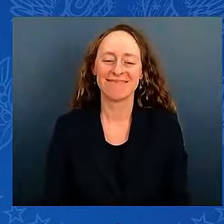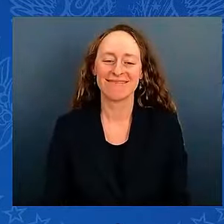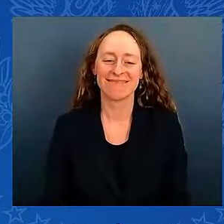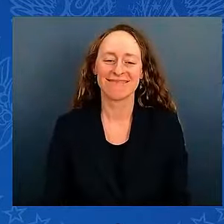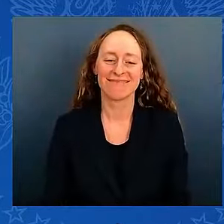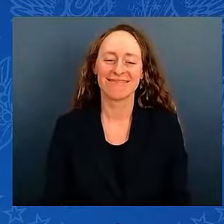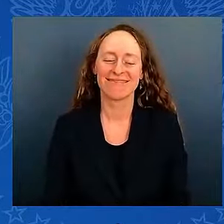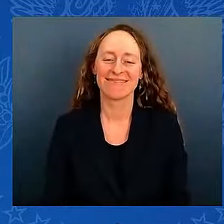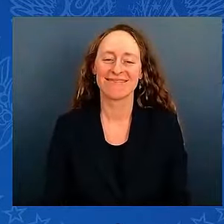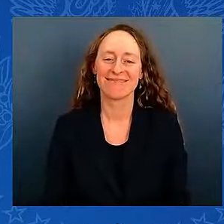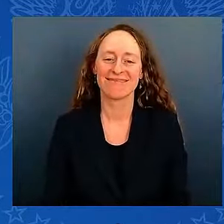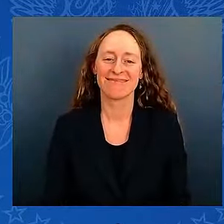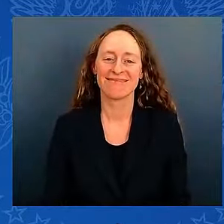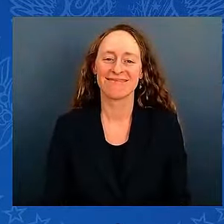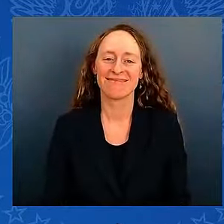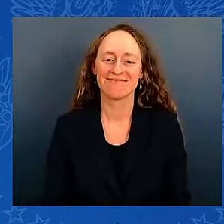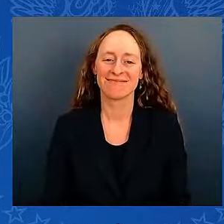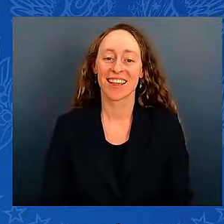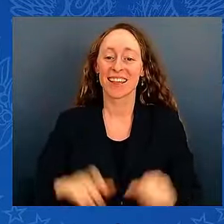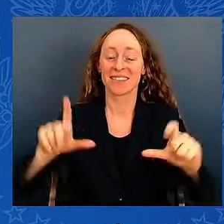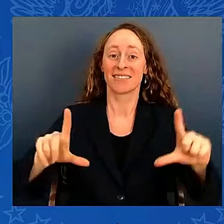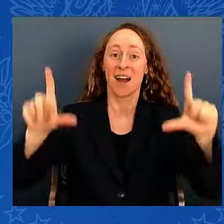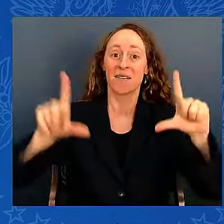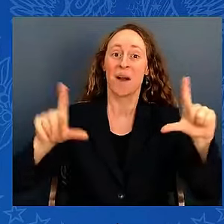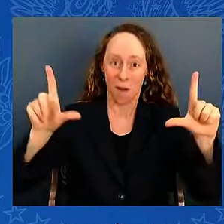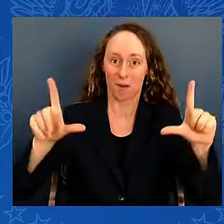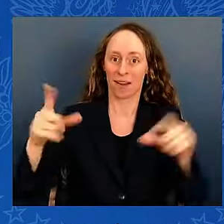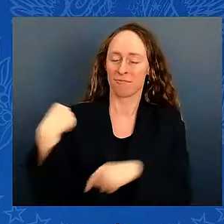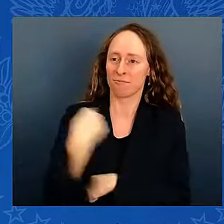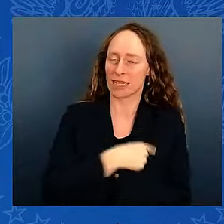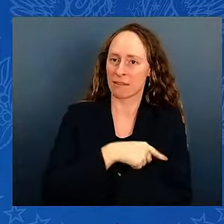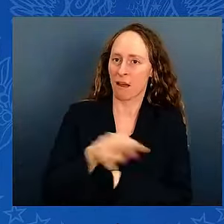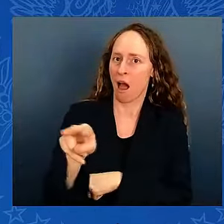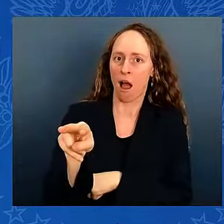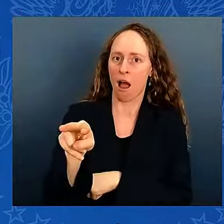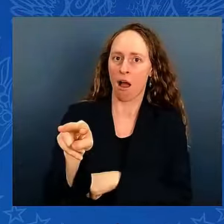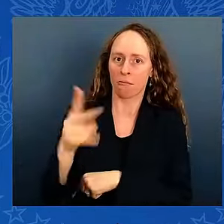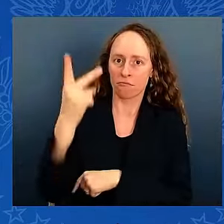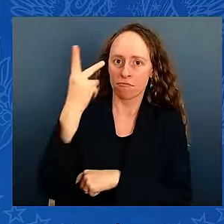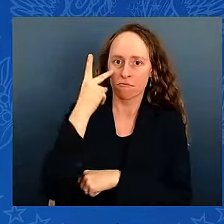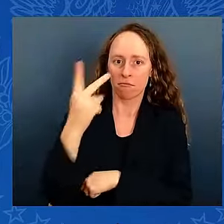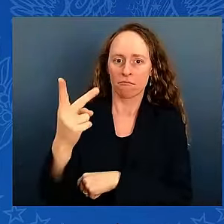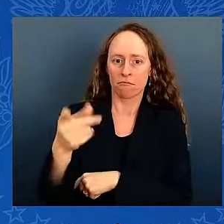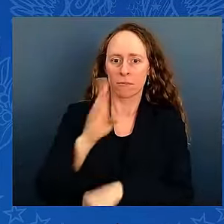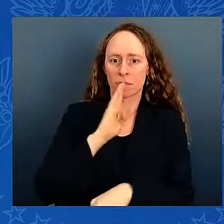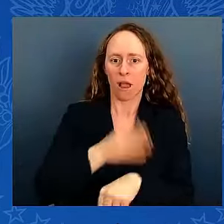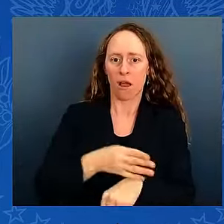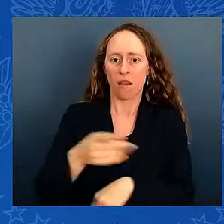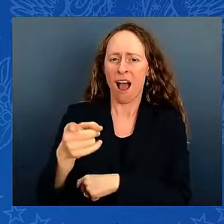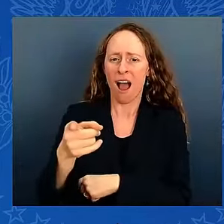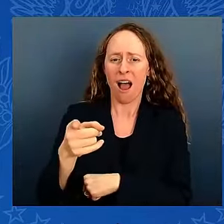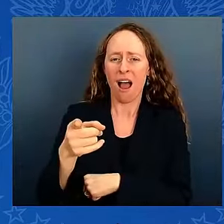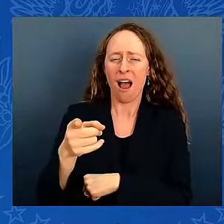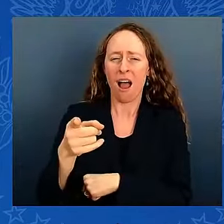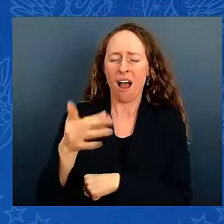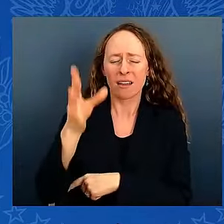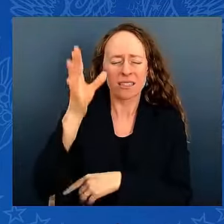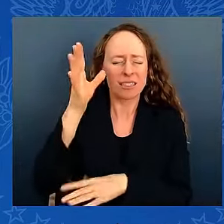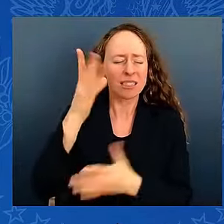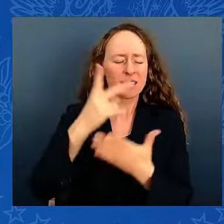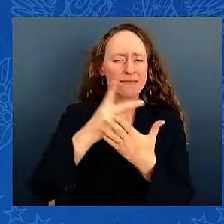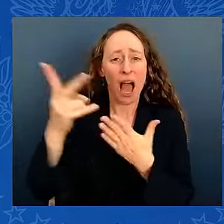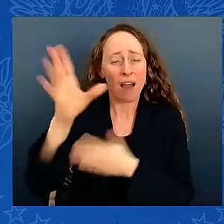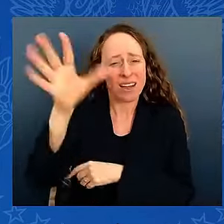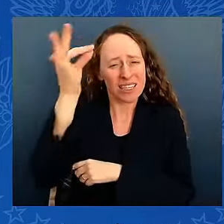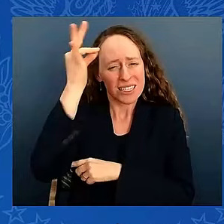we watched as our daughter missed the podium by 1/100th of a second, only to come back 3 years later and redeem herself